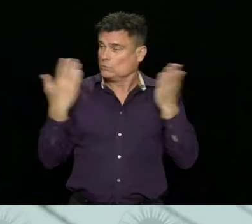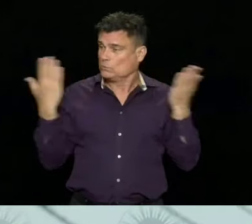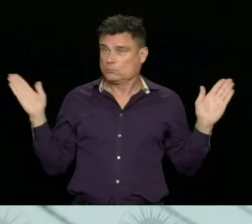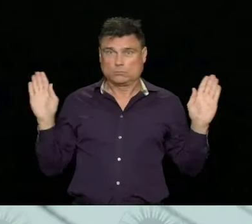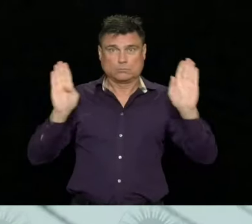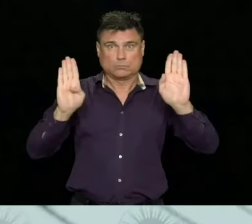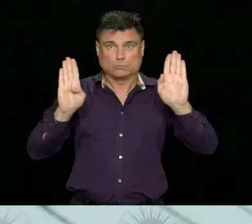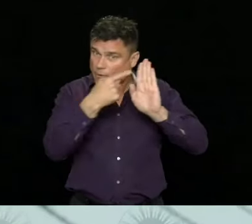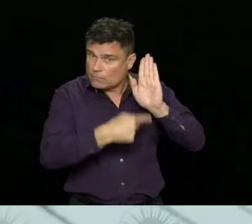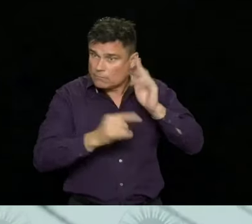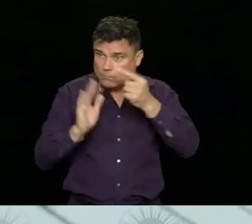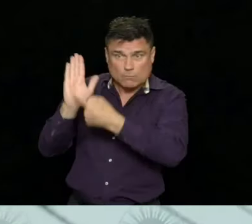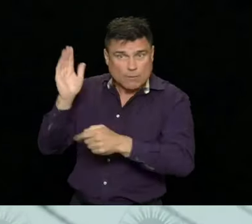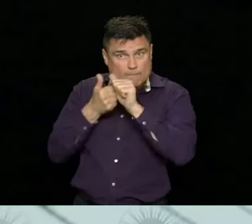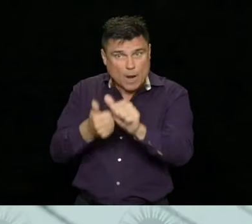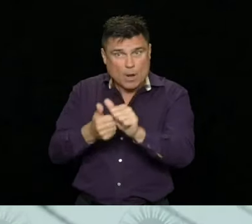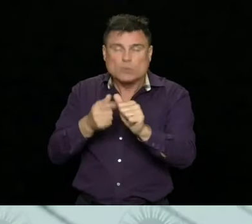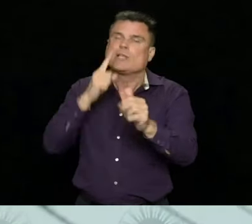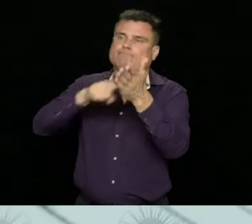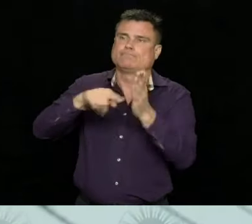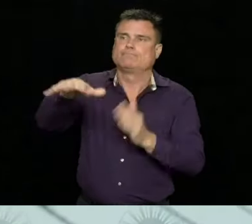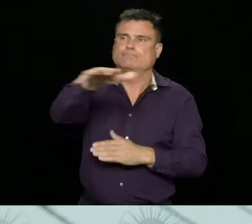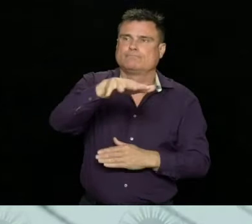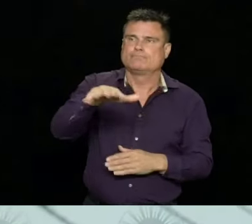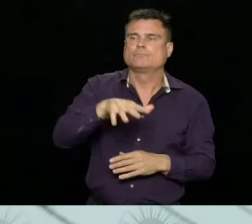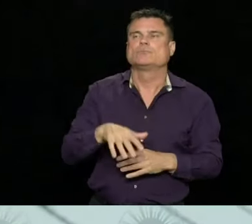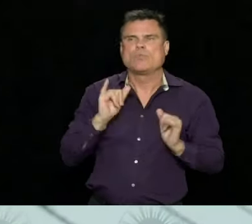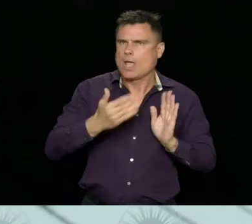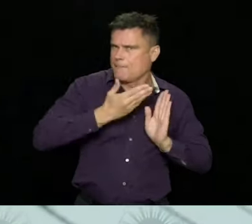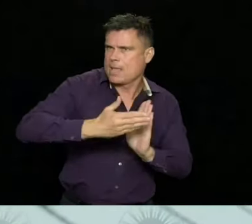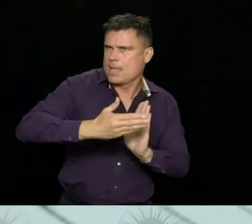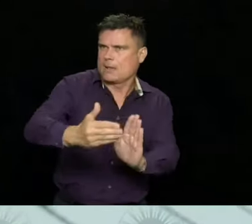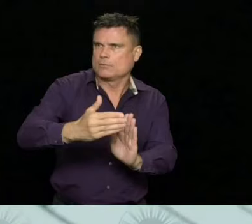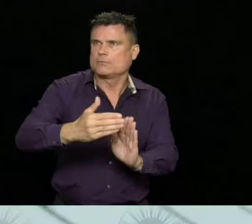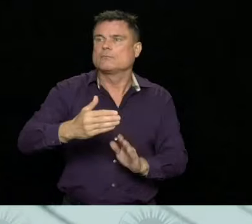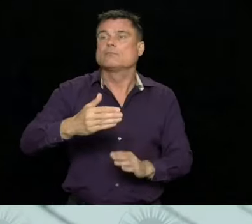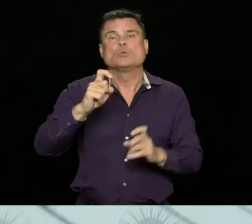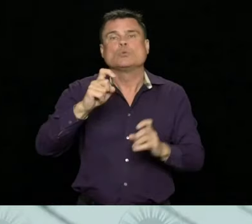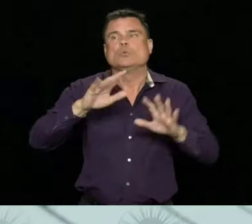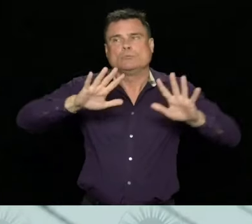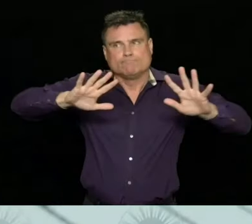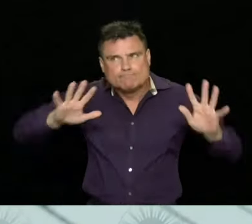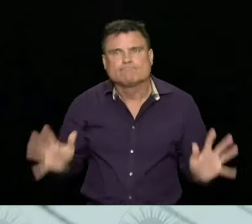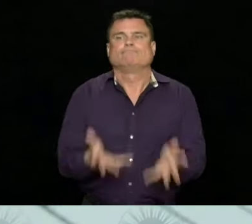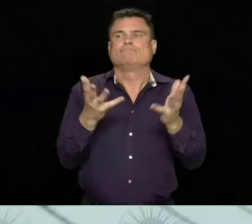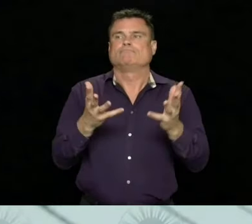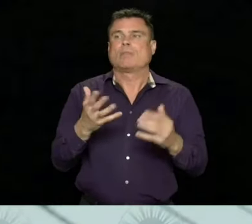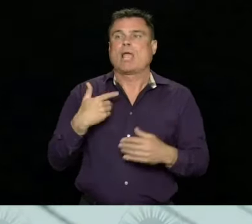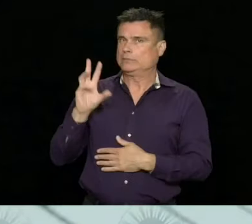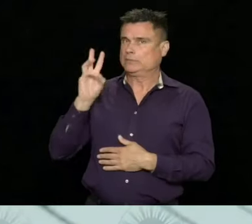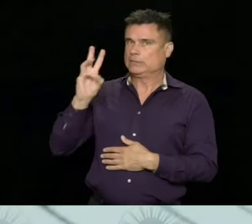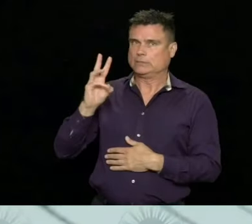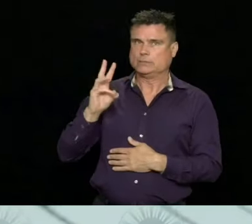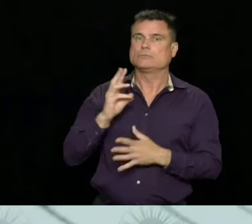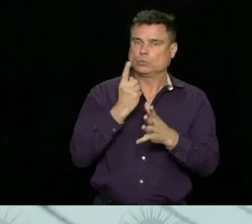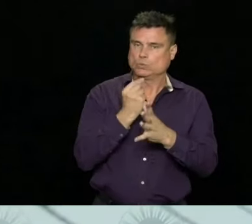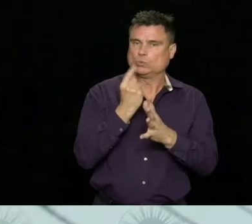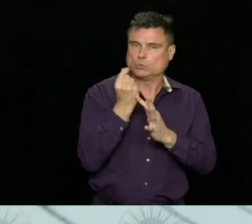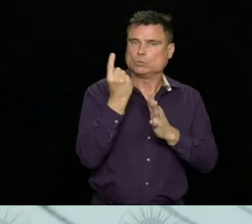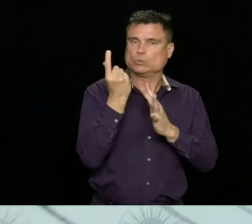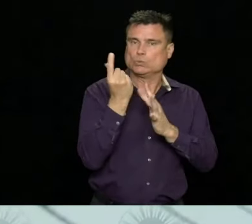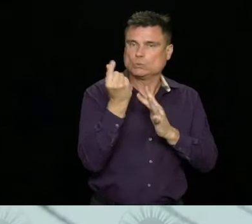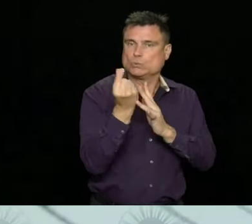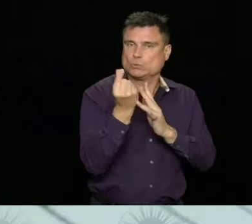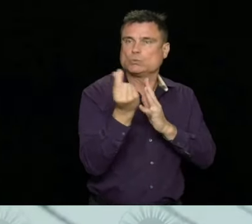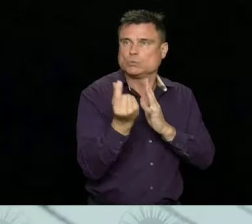restart plan put together by WorkSafeBC, and I encourage them to go and take a look at the WorkSafeBC website. Part